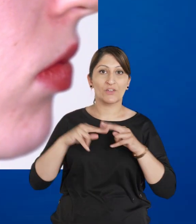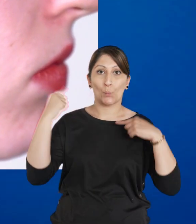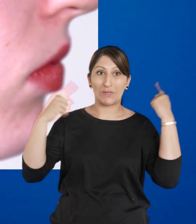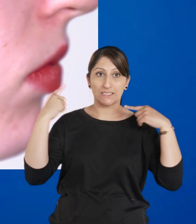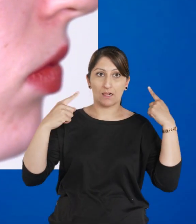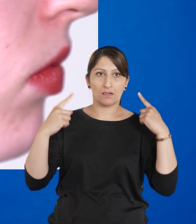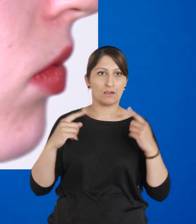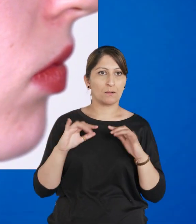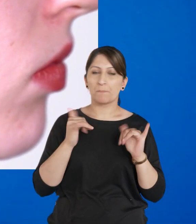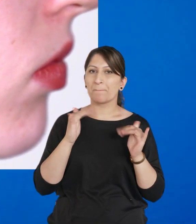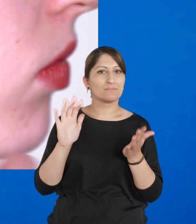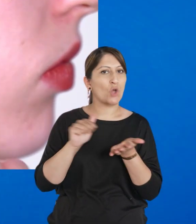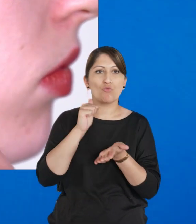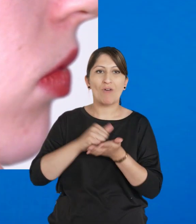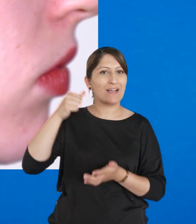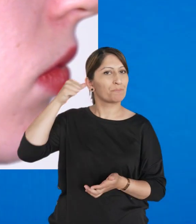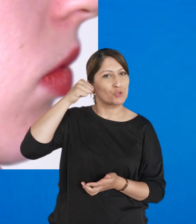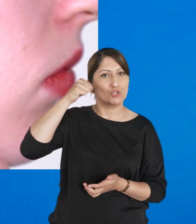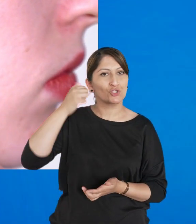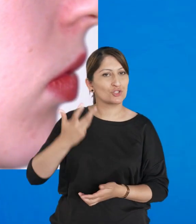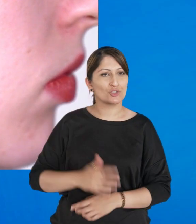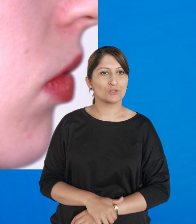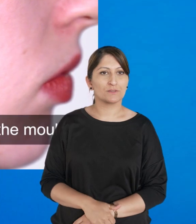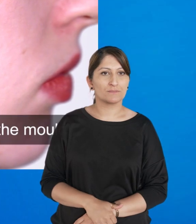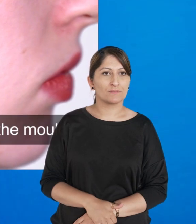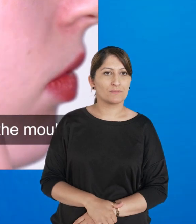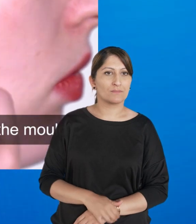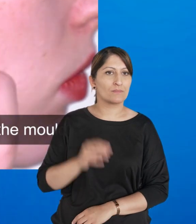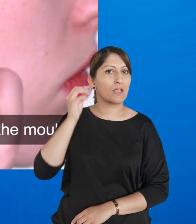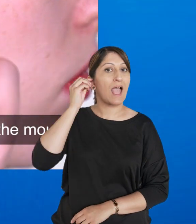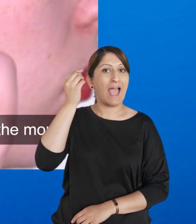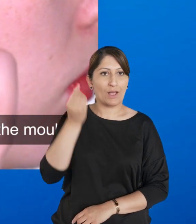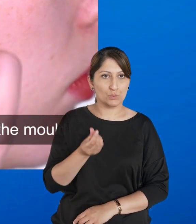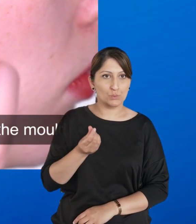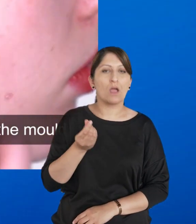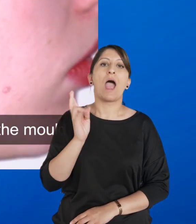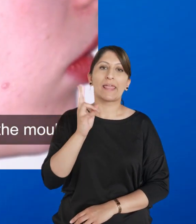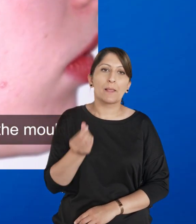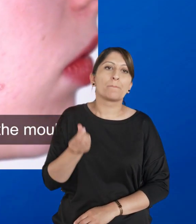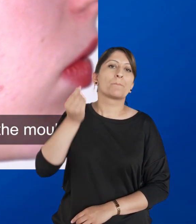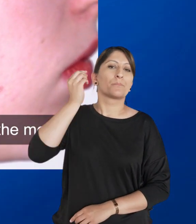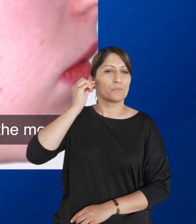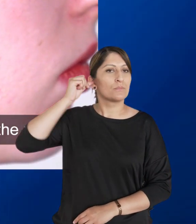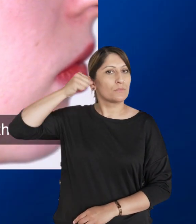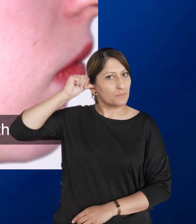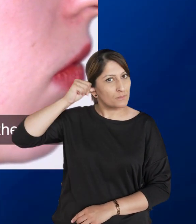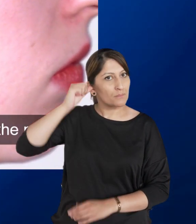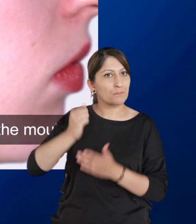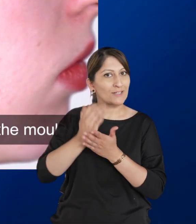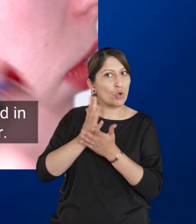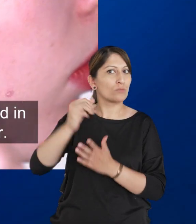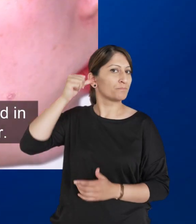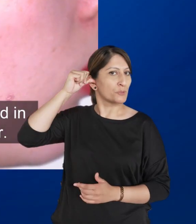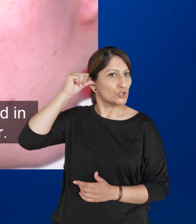happening, you may not have the hearing aid in properly. You can take it out and put it in again, trying to ensure that the